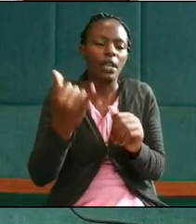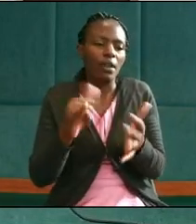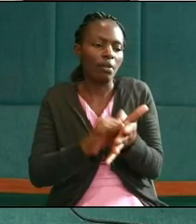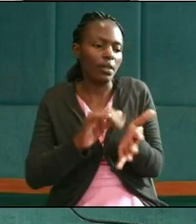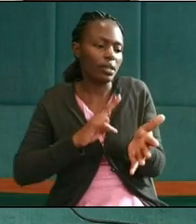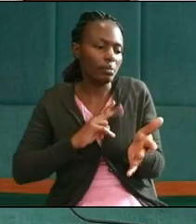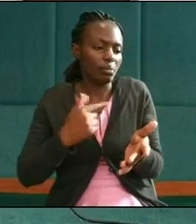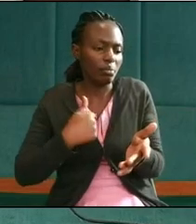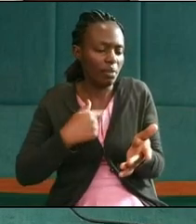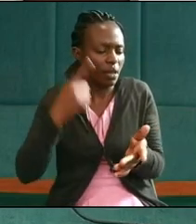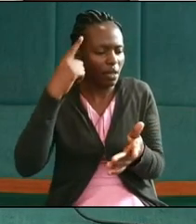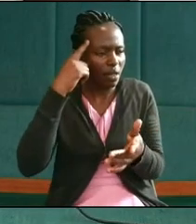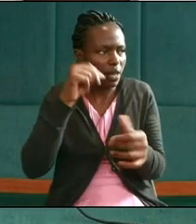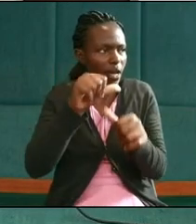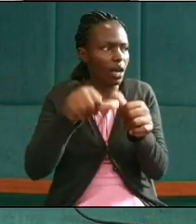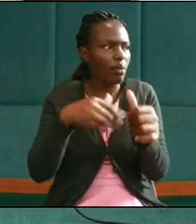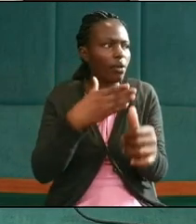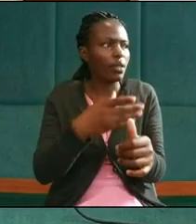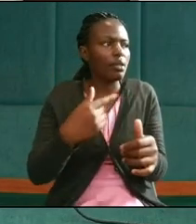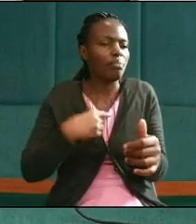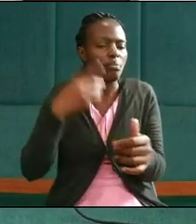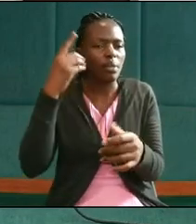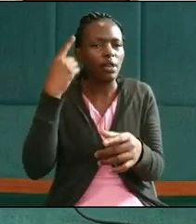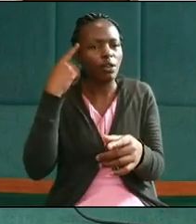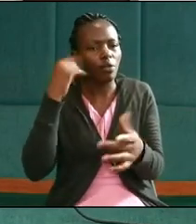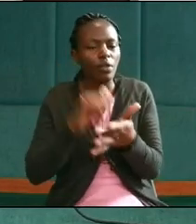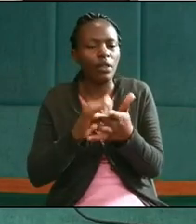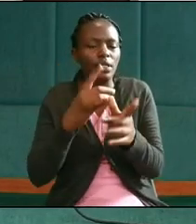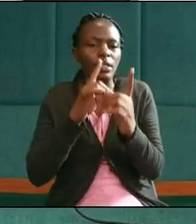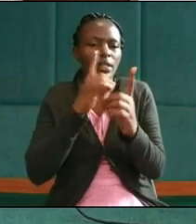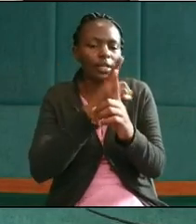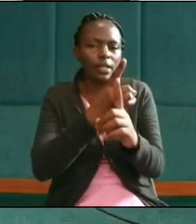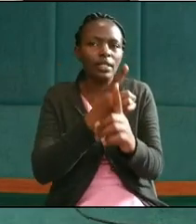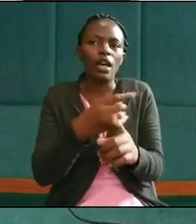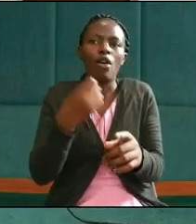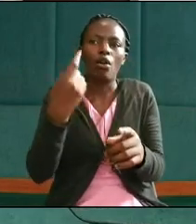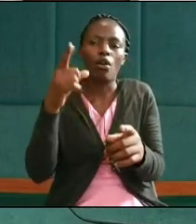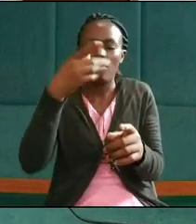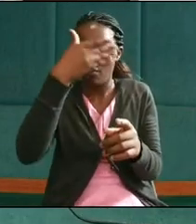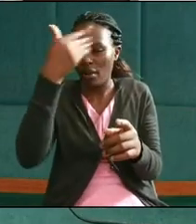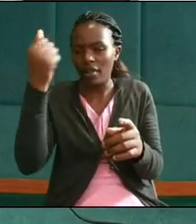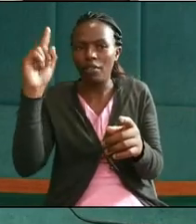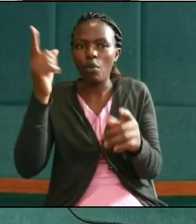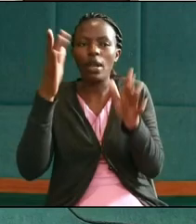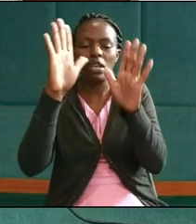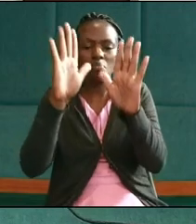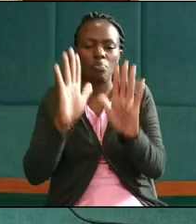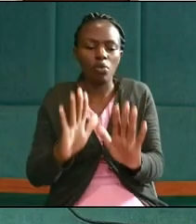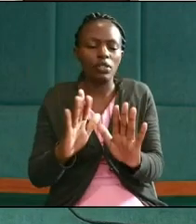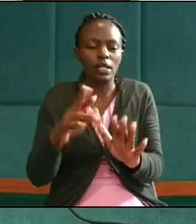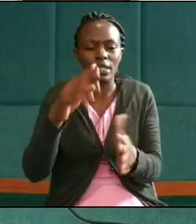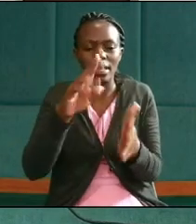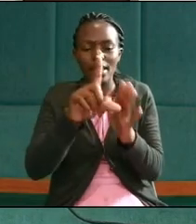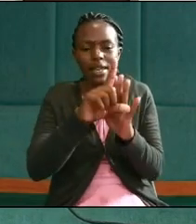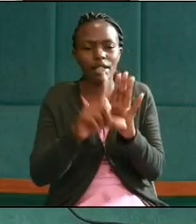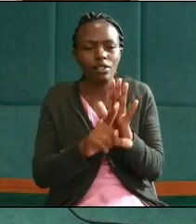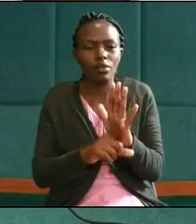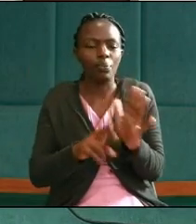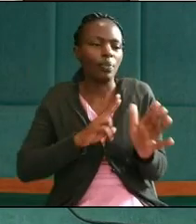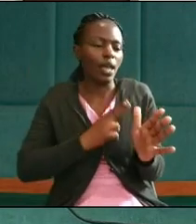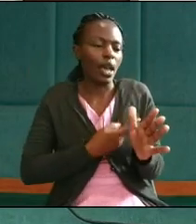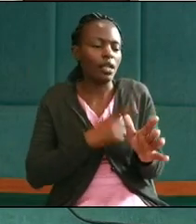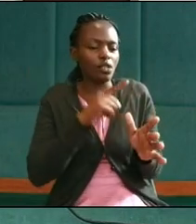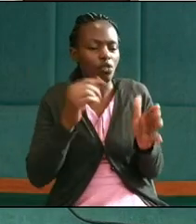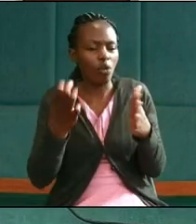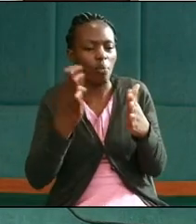of it, I think we are in danger of forgetting one very important lesson. And what will that be? Let us revisit our Bible